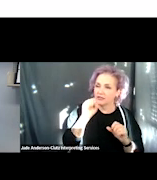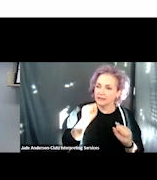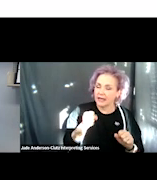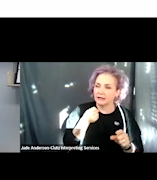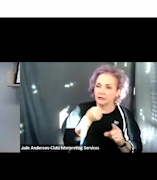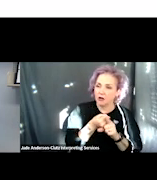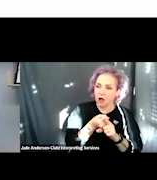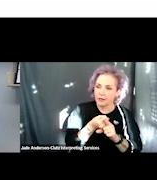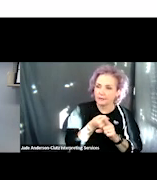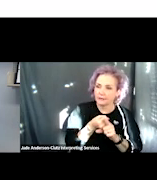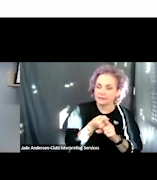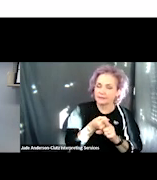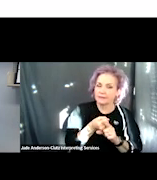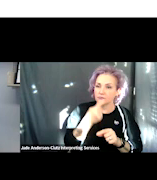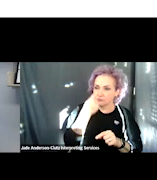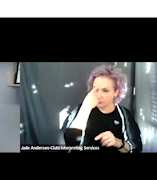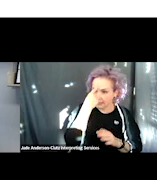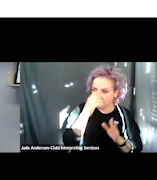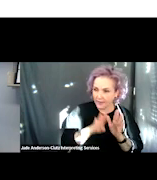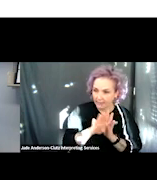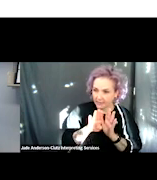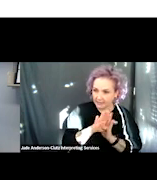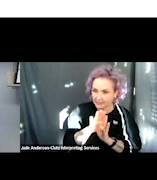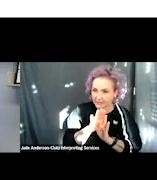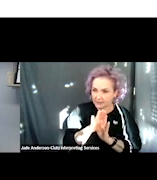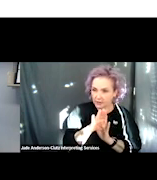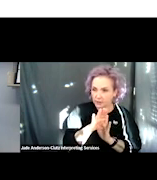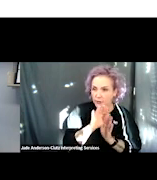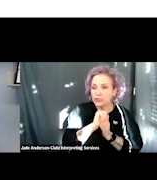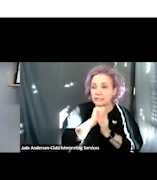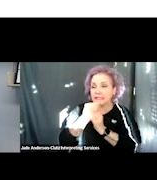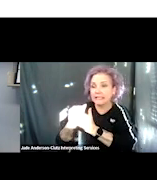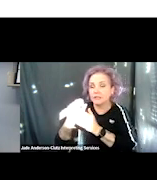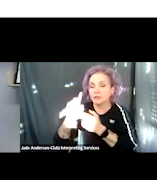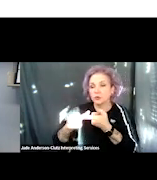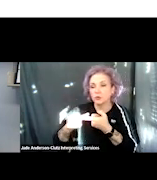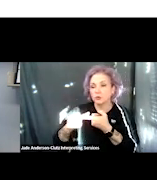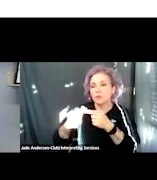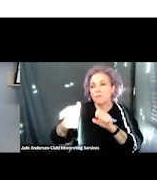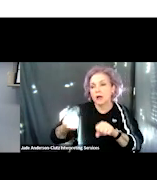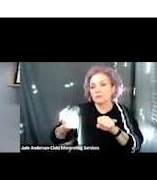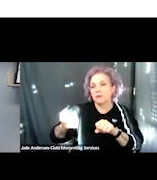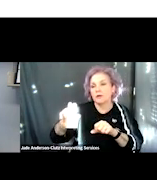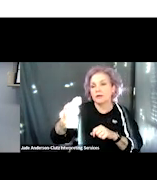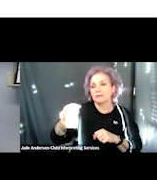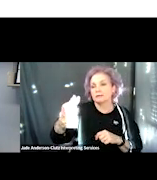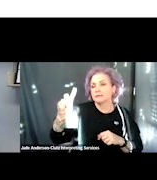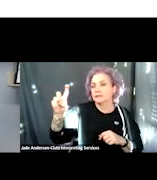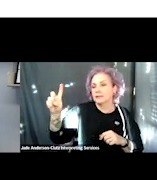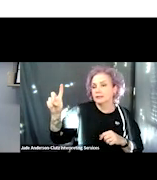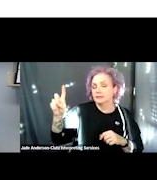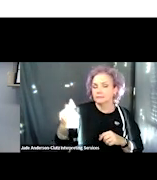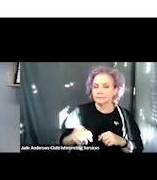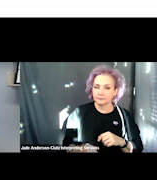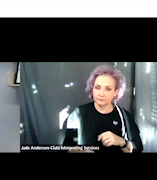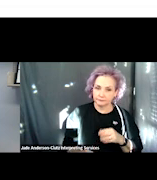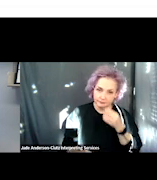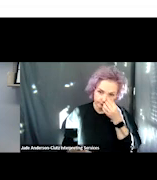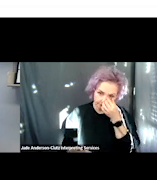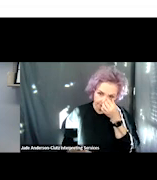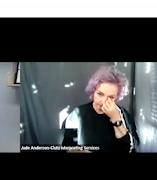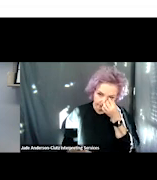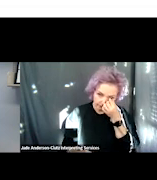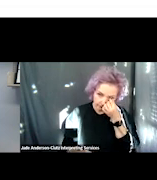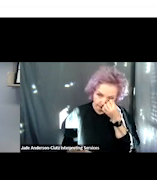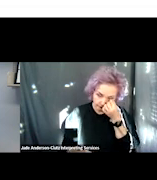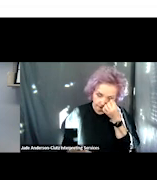wanted to highlight is this is a really prominent figure in the field of maternal immune activation. So if you really want to see sort